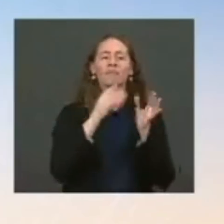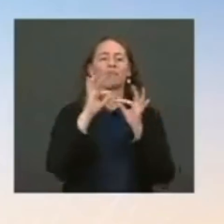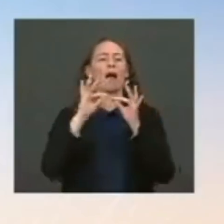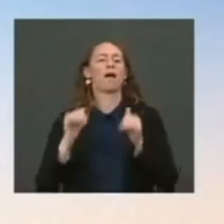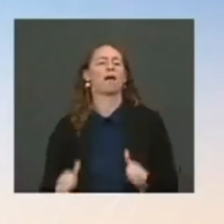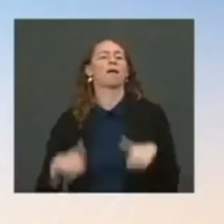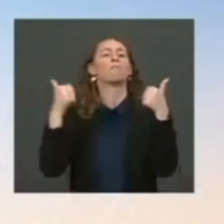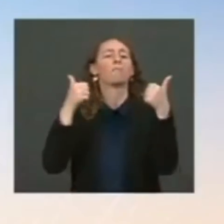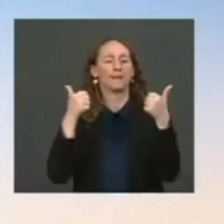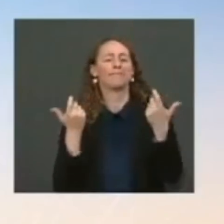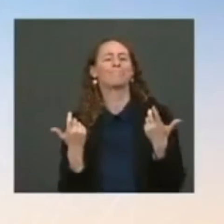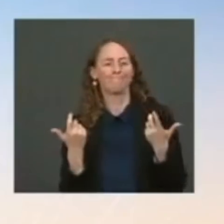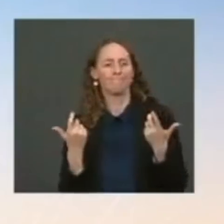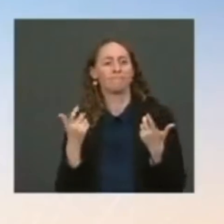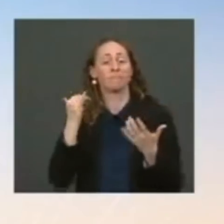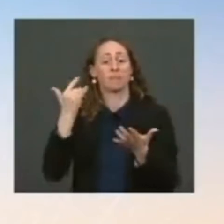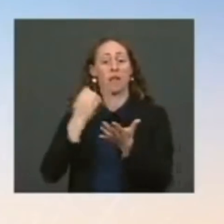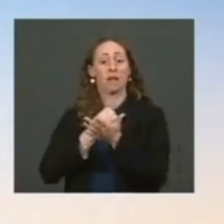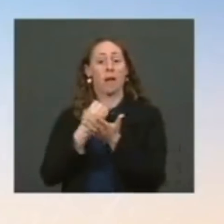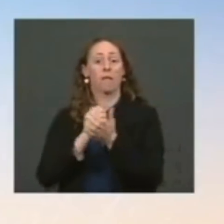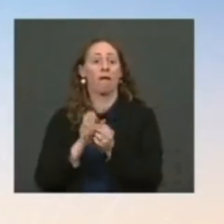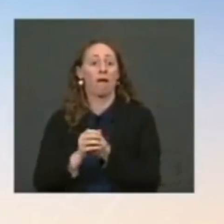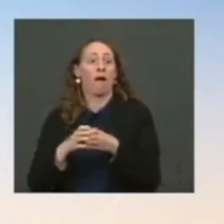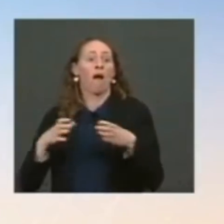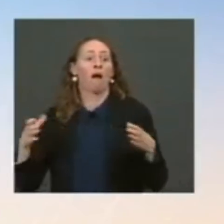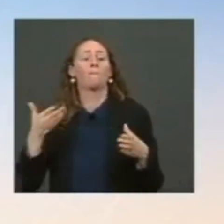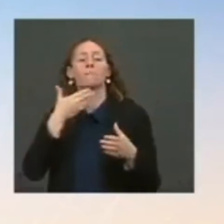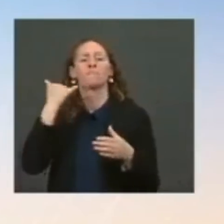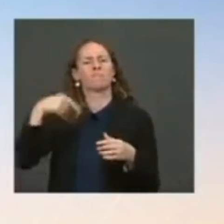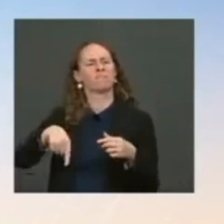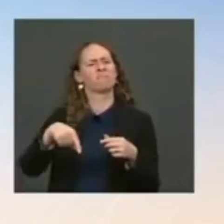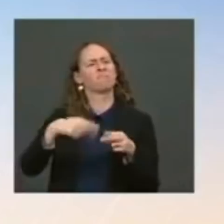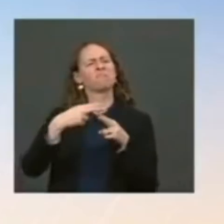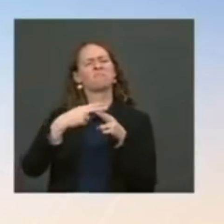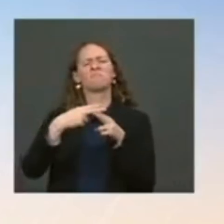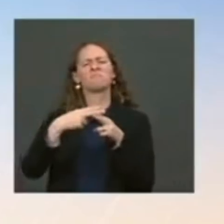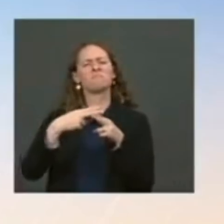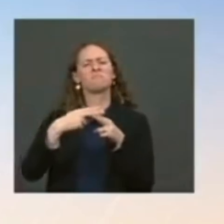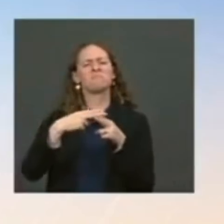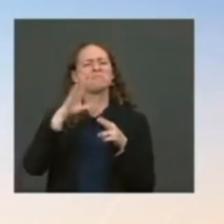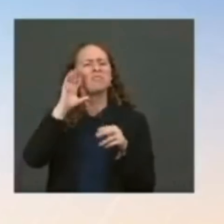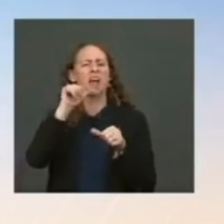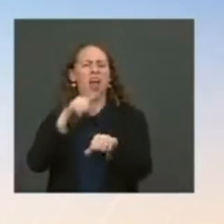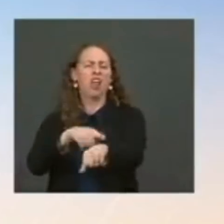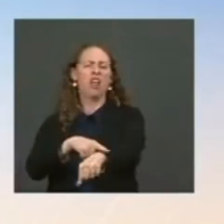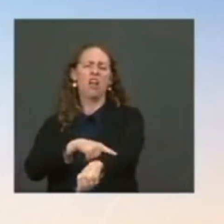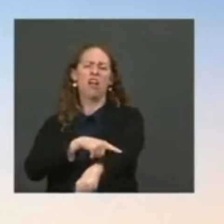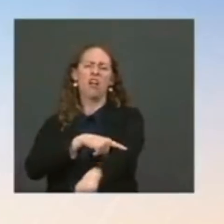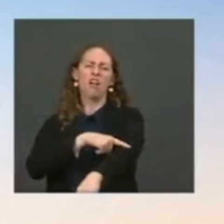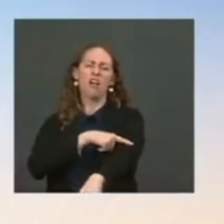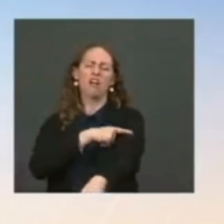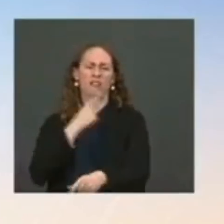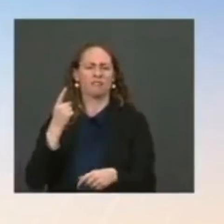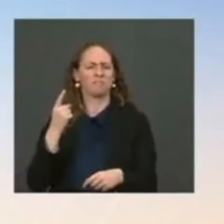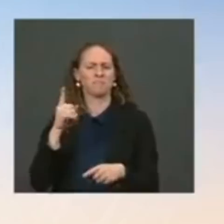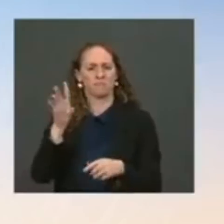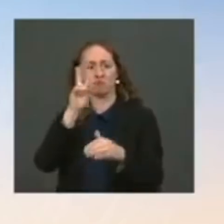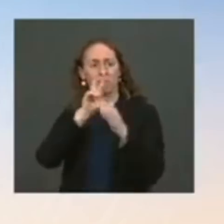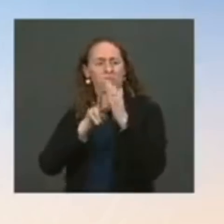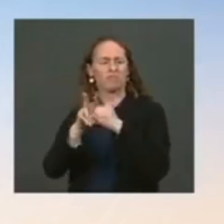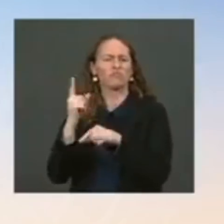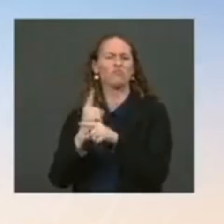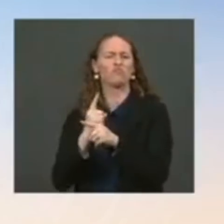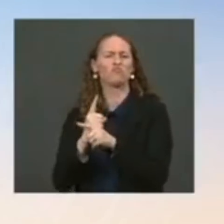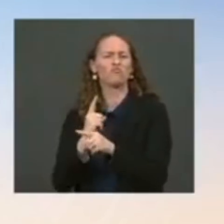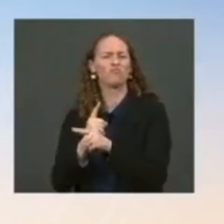turning back on, we'd see some of these transitory effects. That's what that's what's been predicted. That's what we have been planning for. And of course,